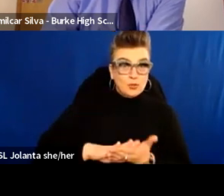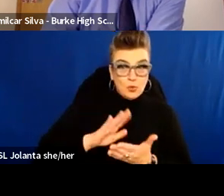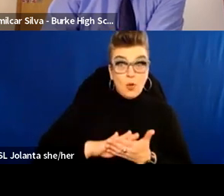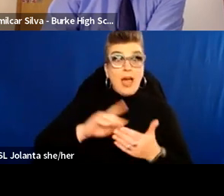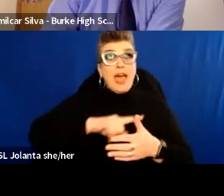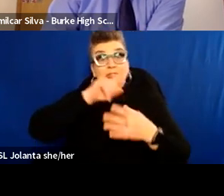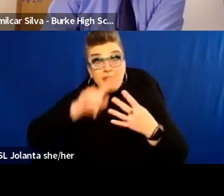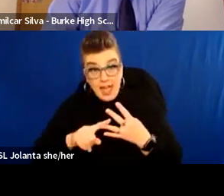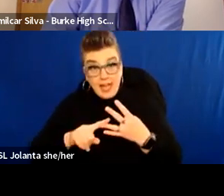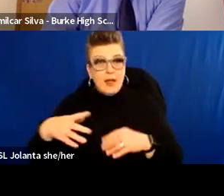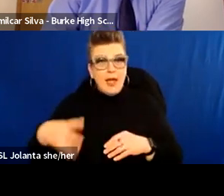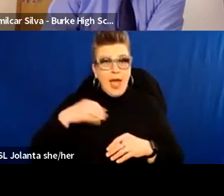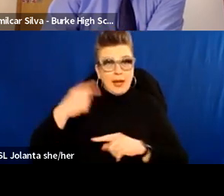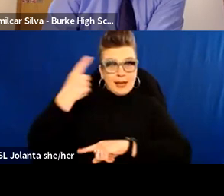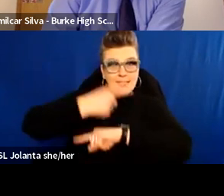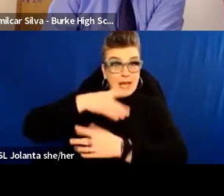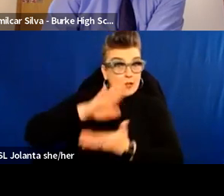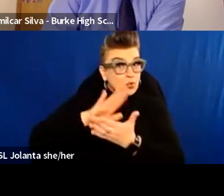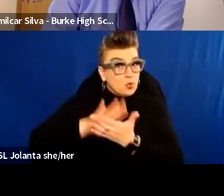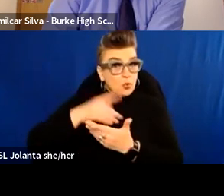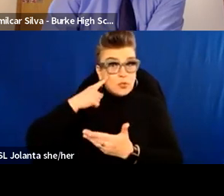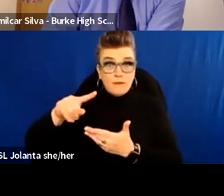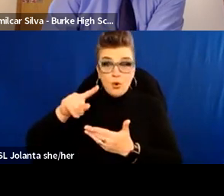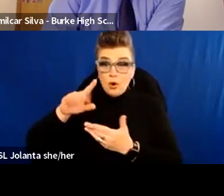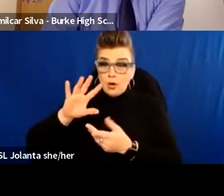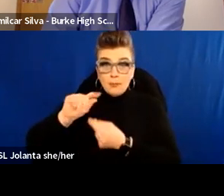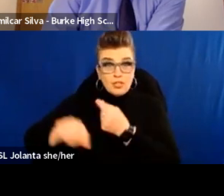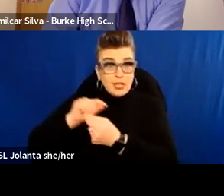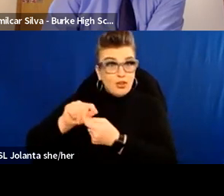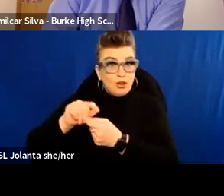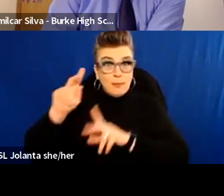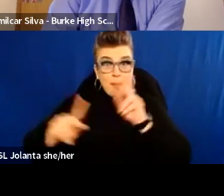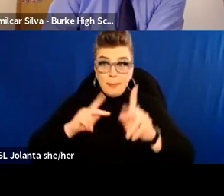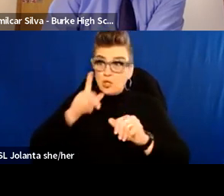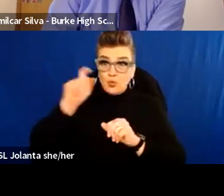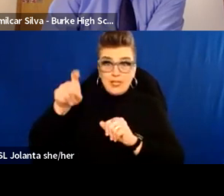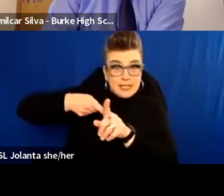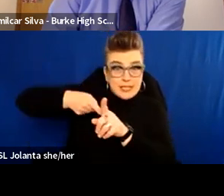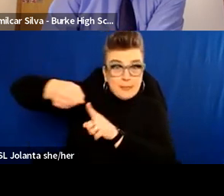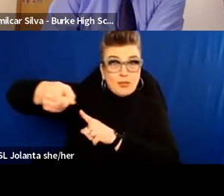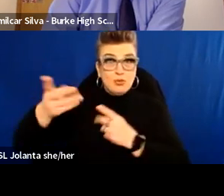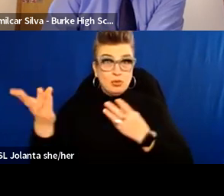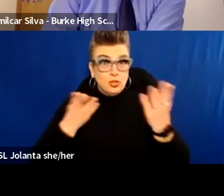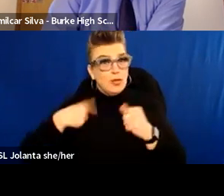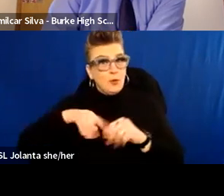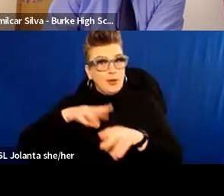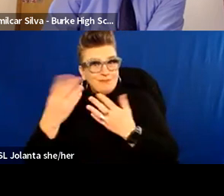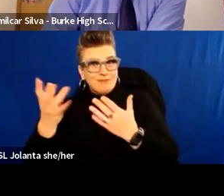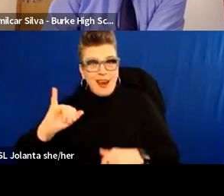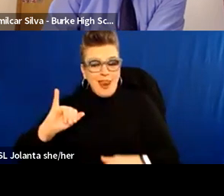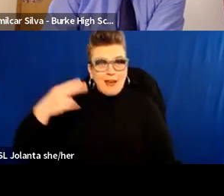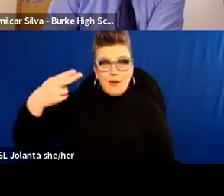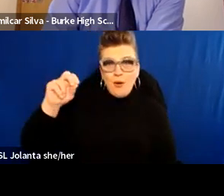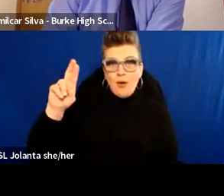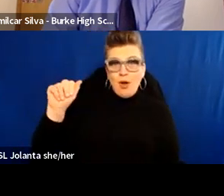for particular populations who need specialized services that we would provide like at the horseman